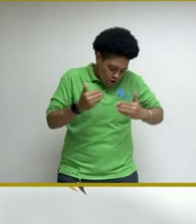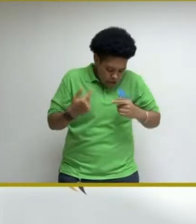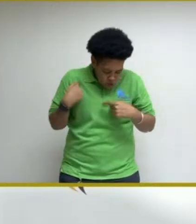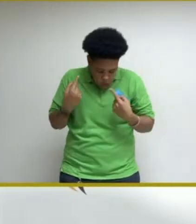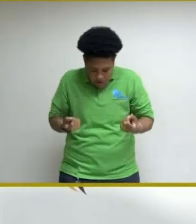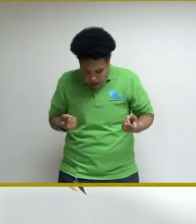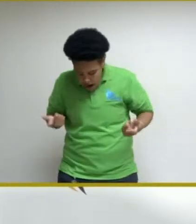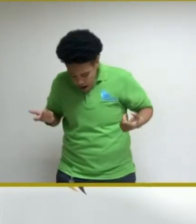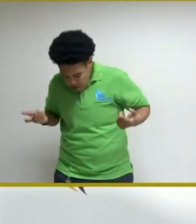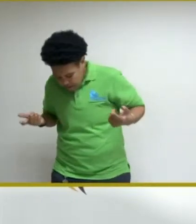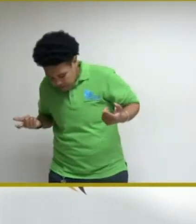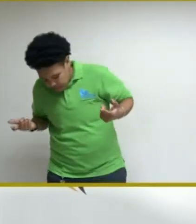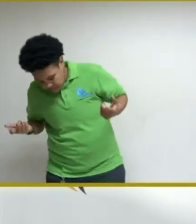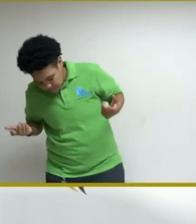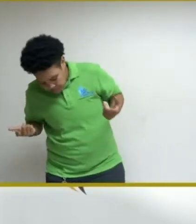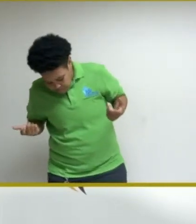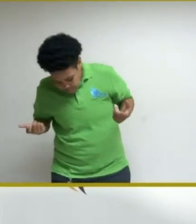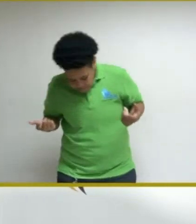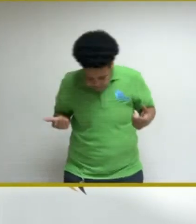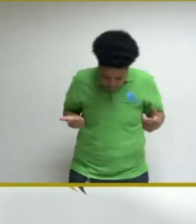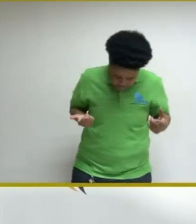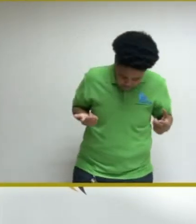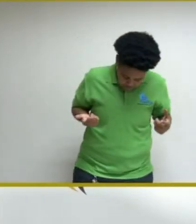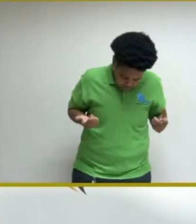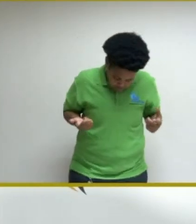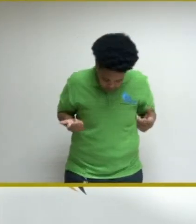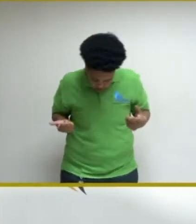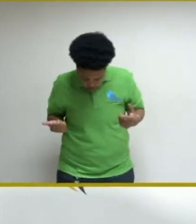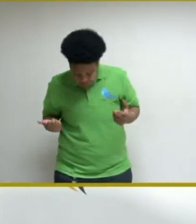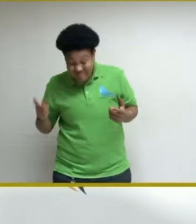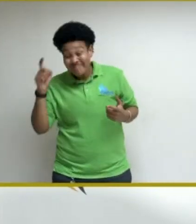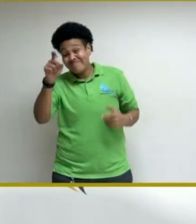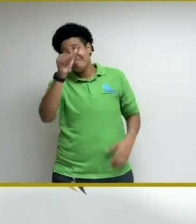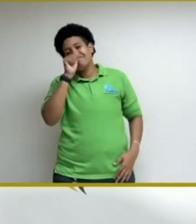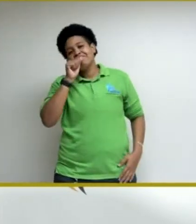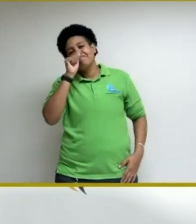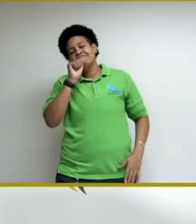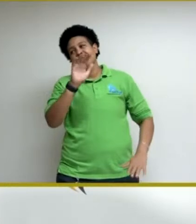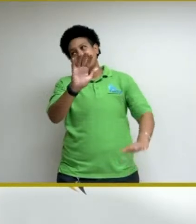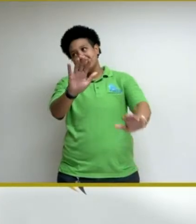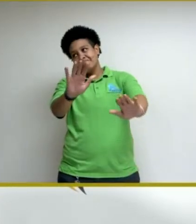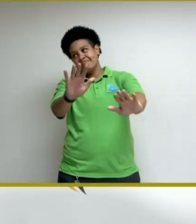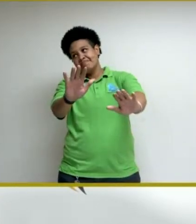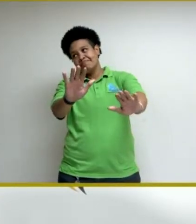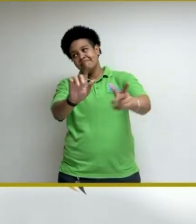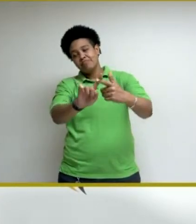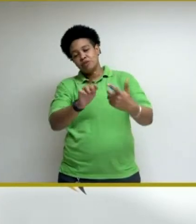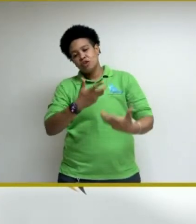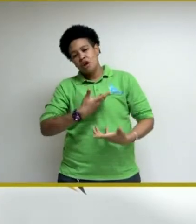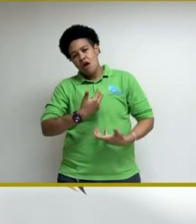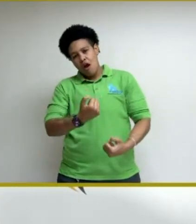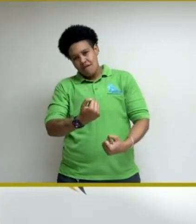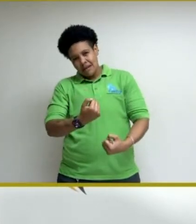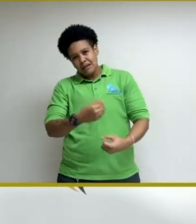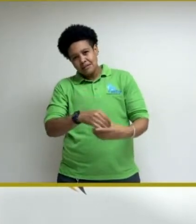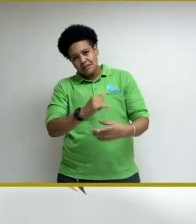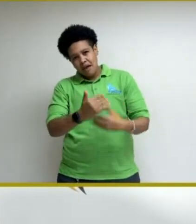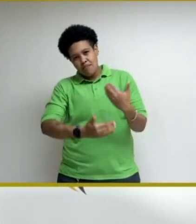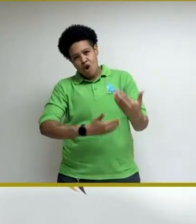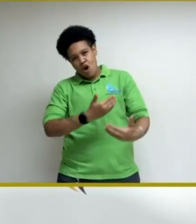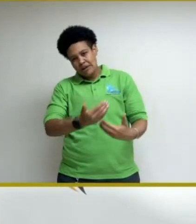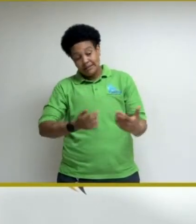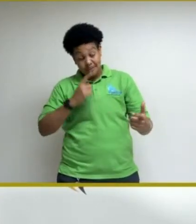So I ask for continued patience and confidence in that process. And